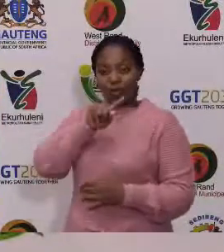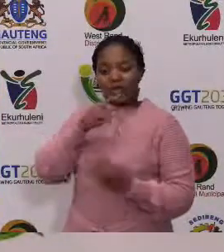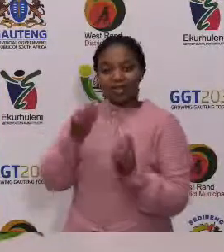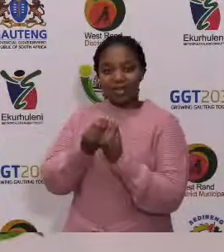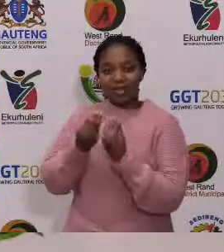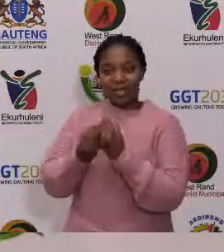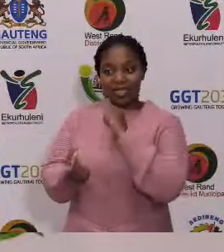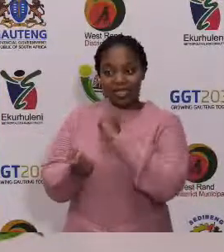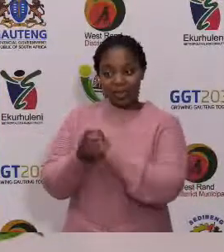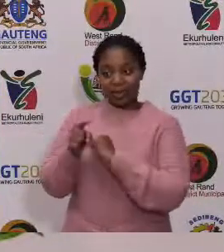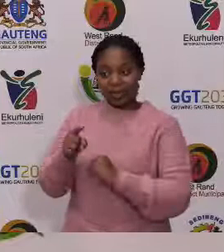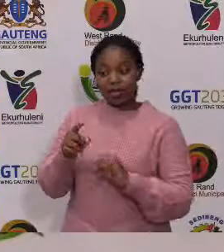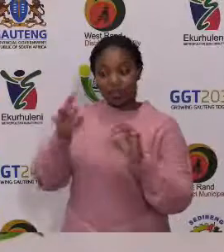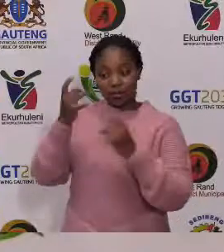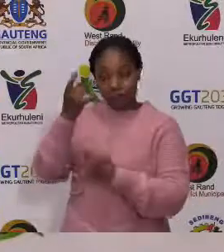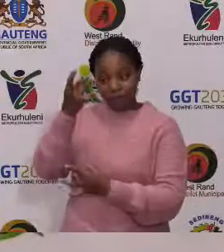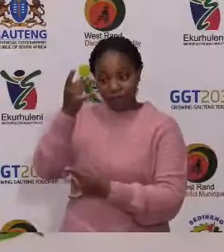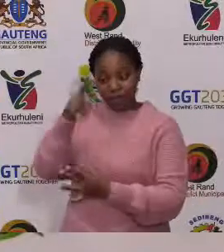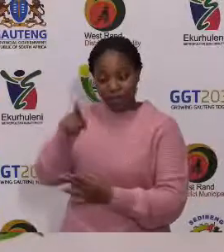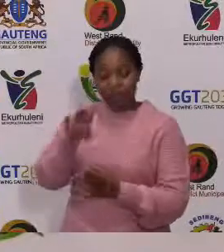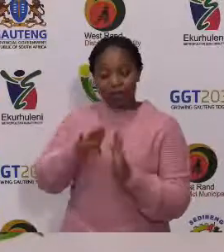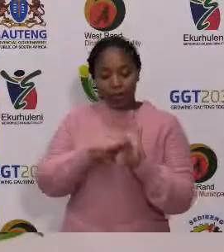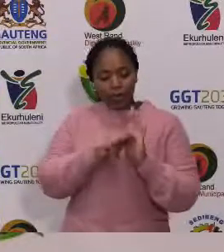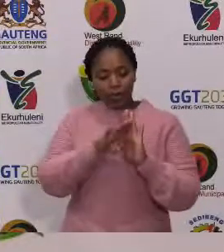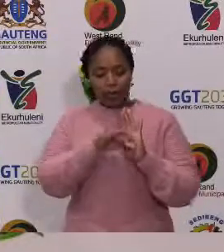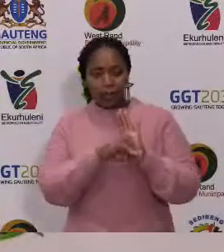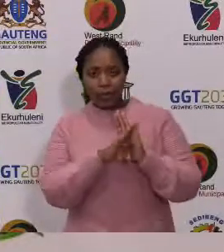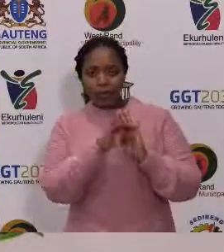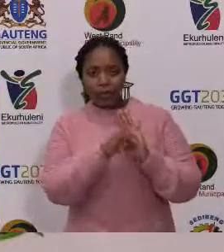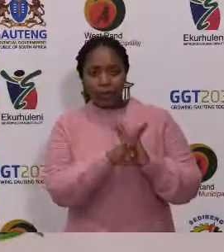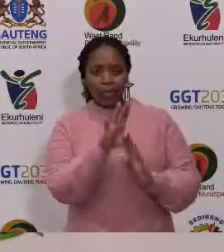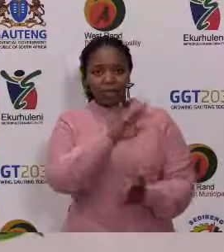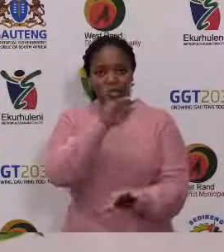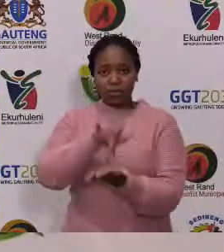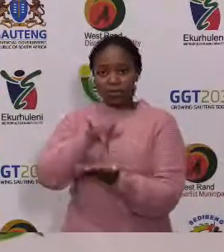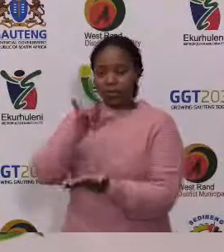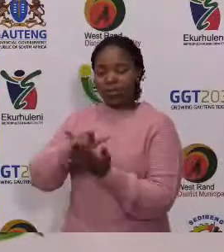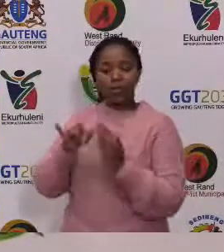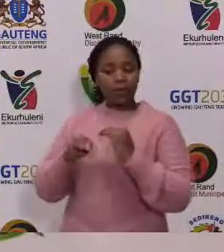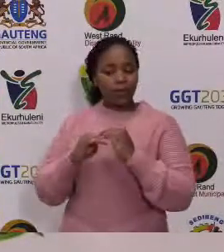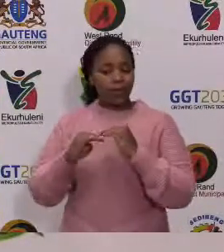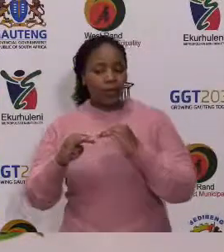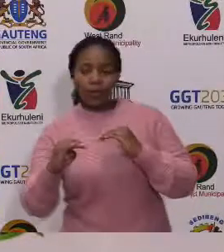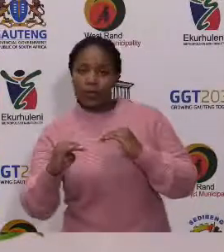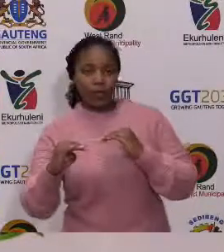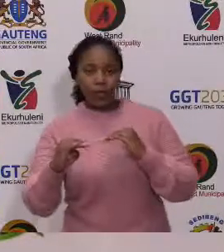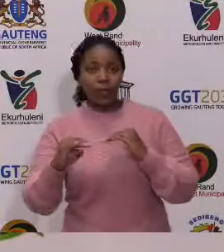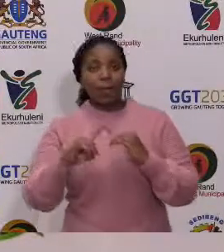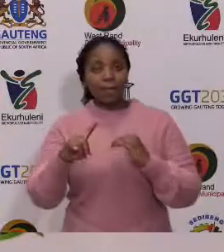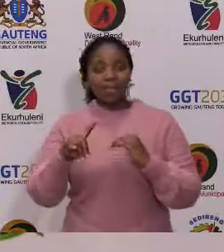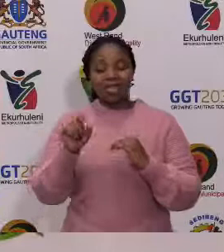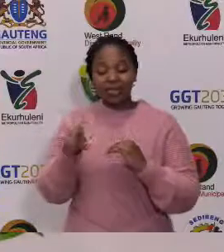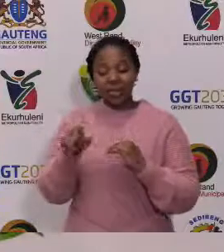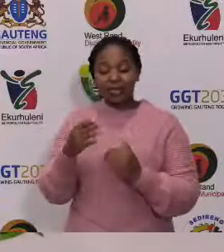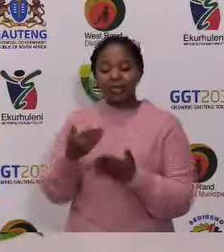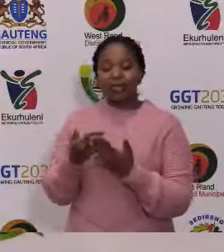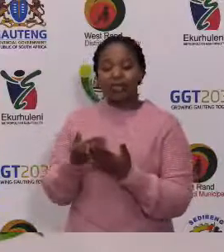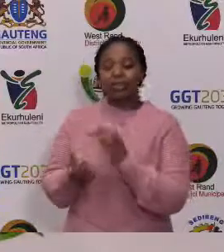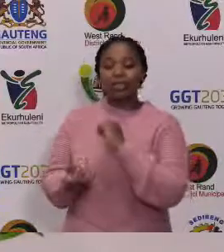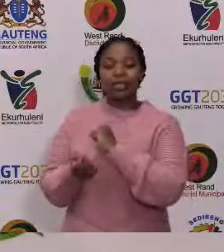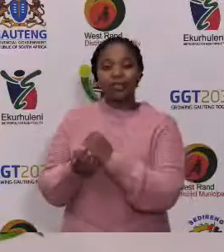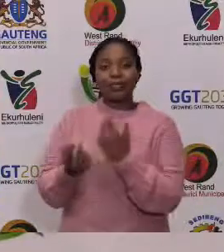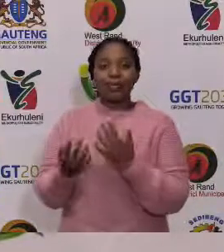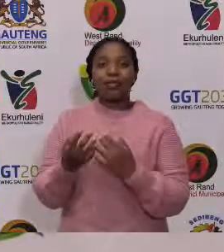in the data that is inconsistent with a situation of stability, that stability may be broken and we may be